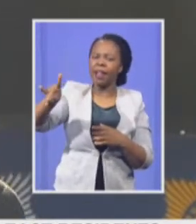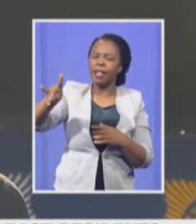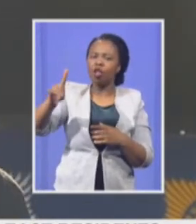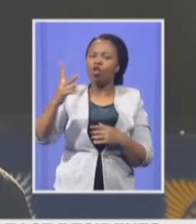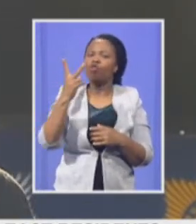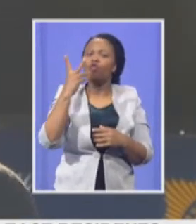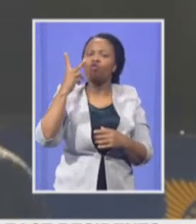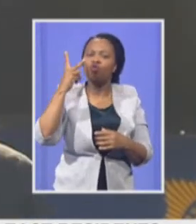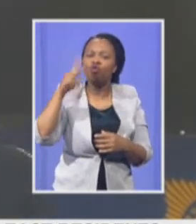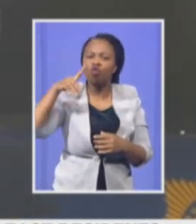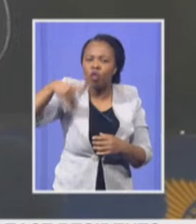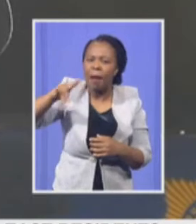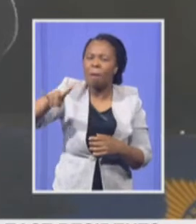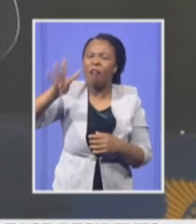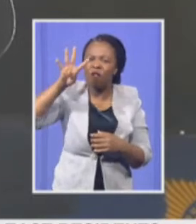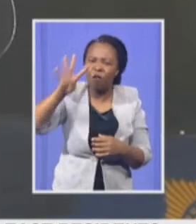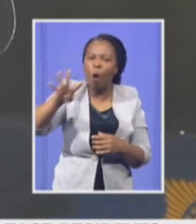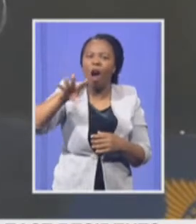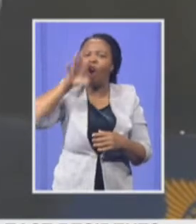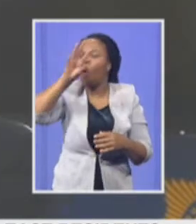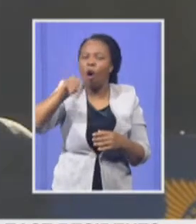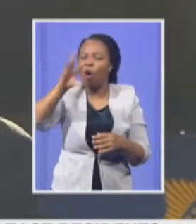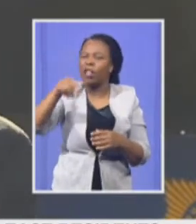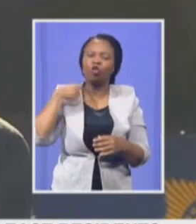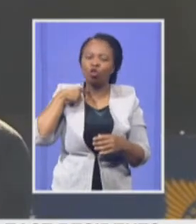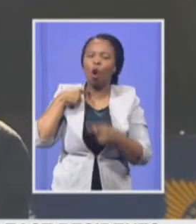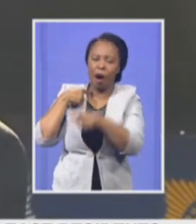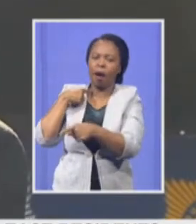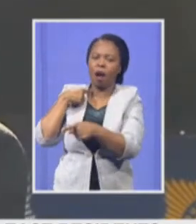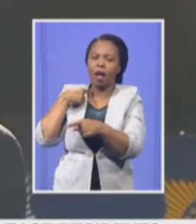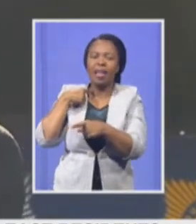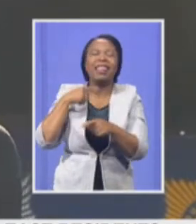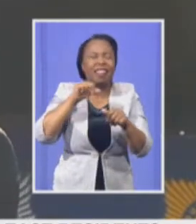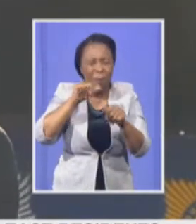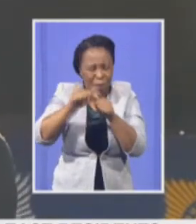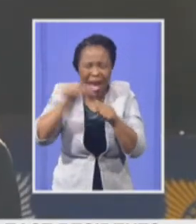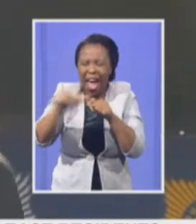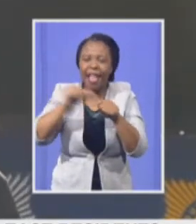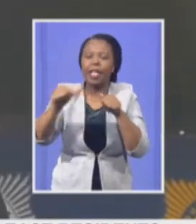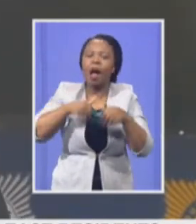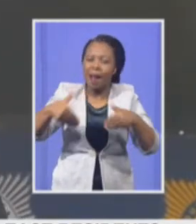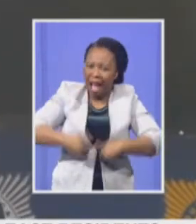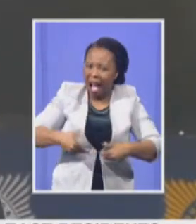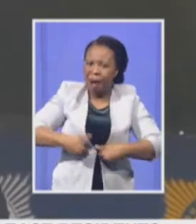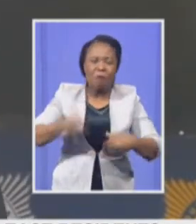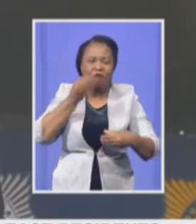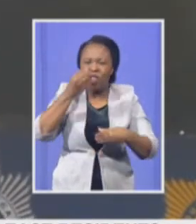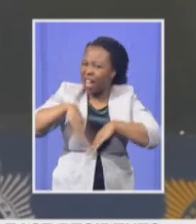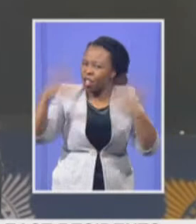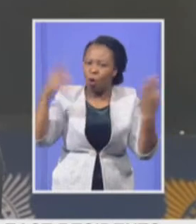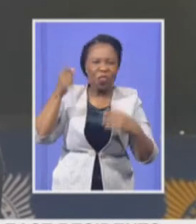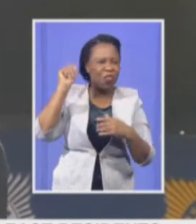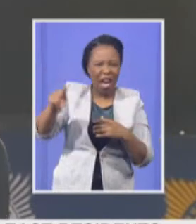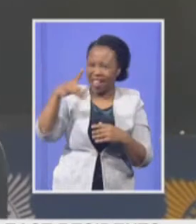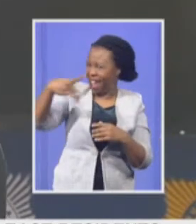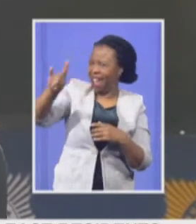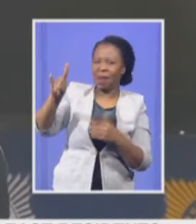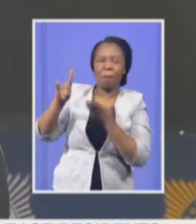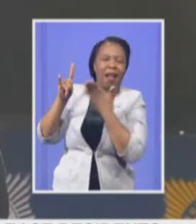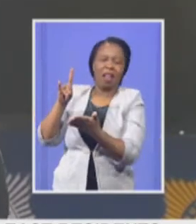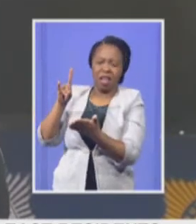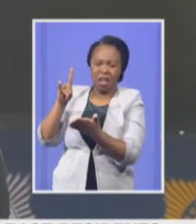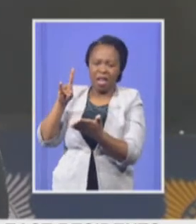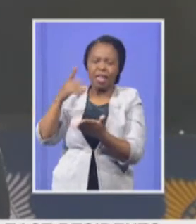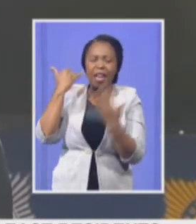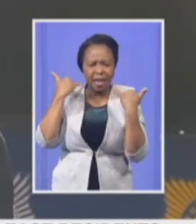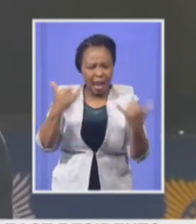ziwu4 esikonkotayo. So ngamane uhlala ulambe ngokuthi uhlale nesilwane esikonkotayo endlini. So we're making the call